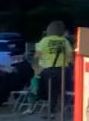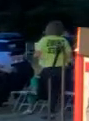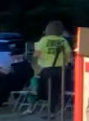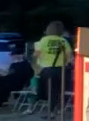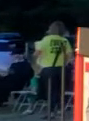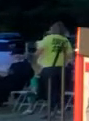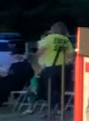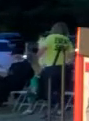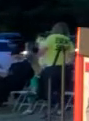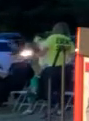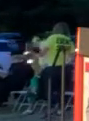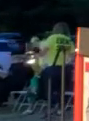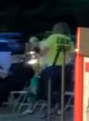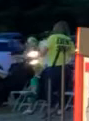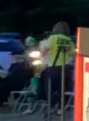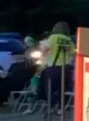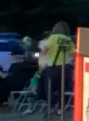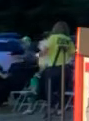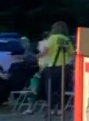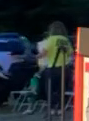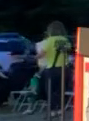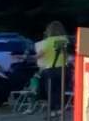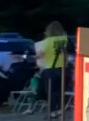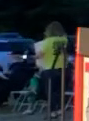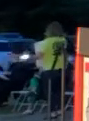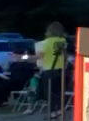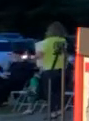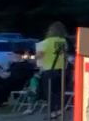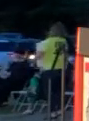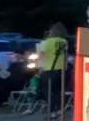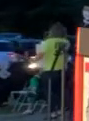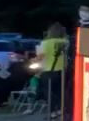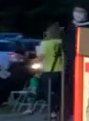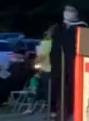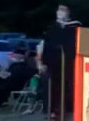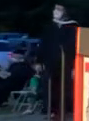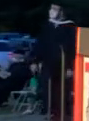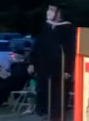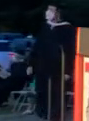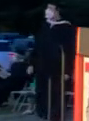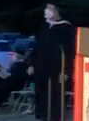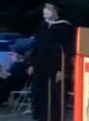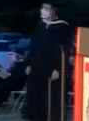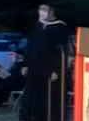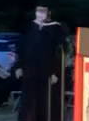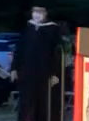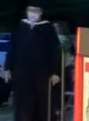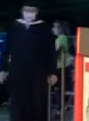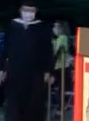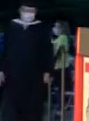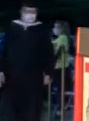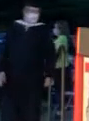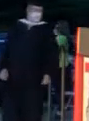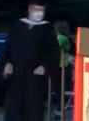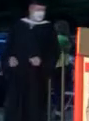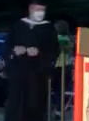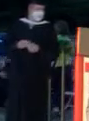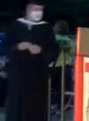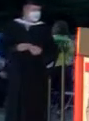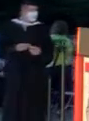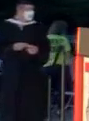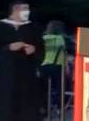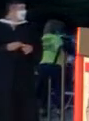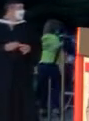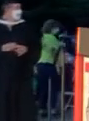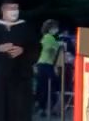can. Never let your brain sit on the sidelines passively. It's got a fire. Be honest.